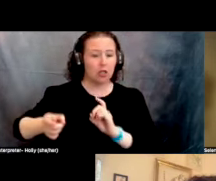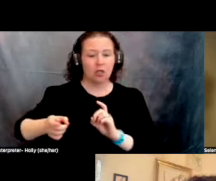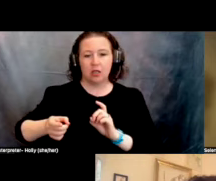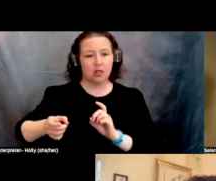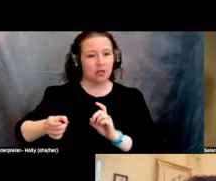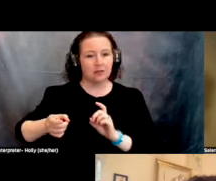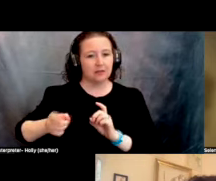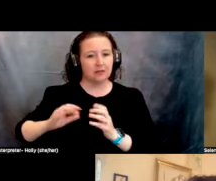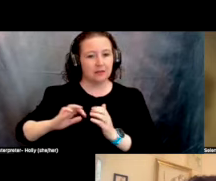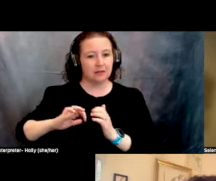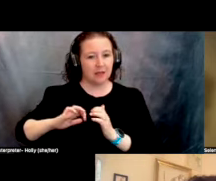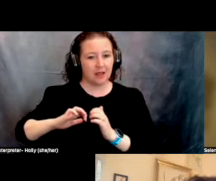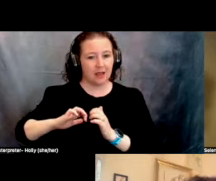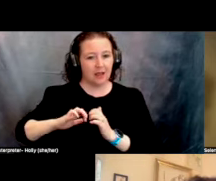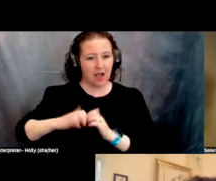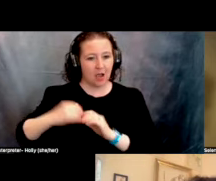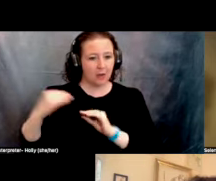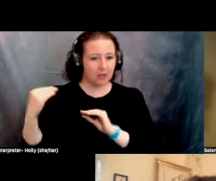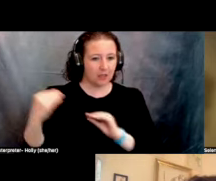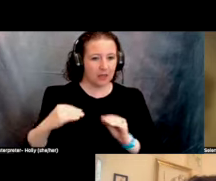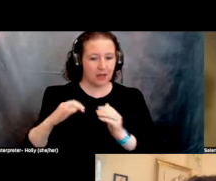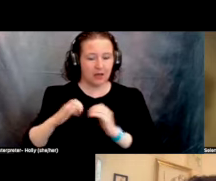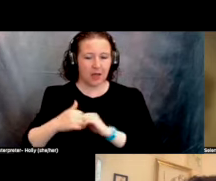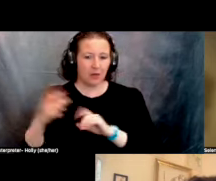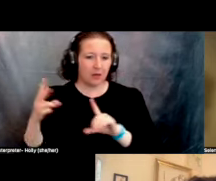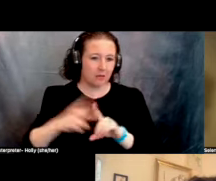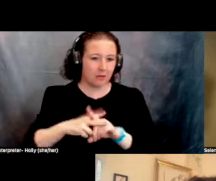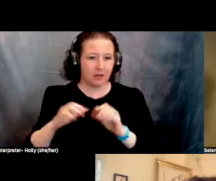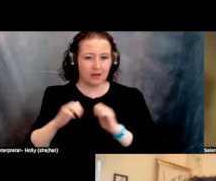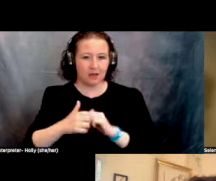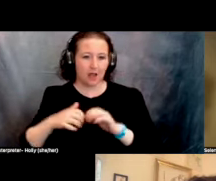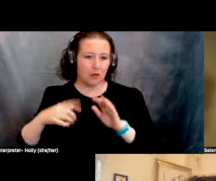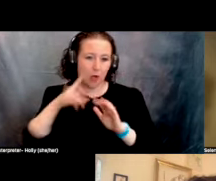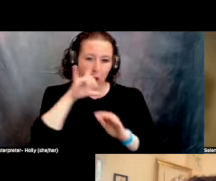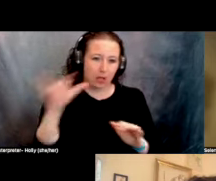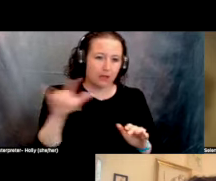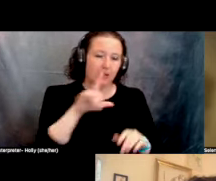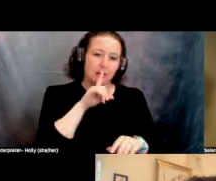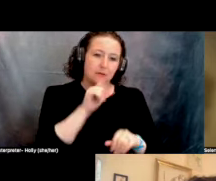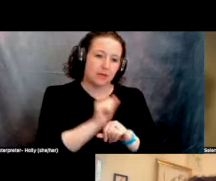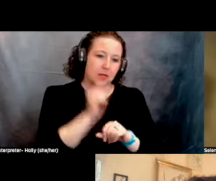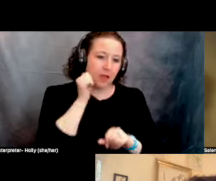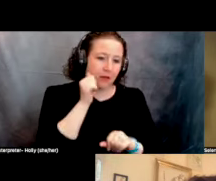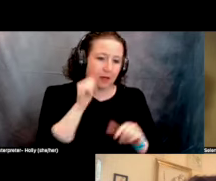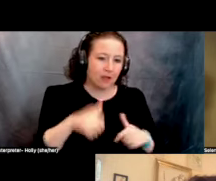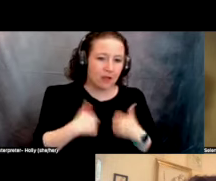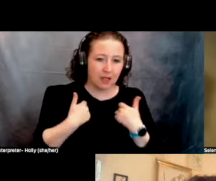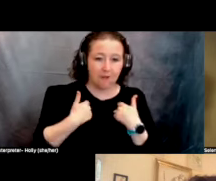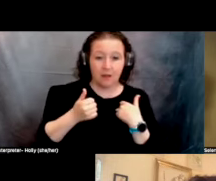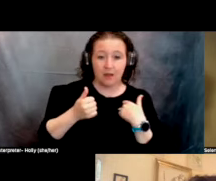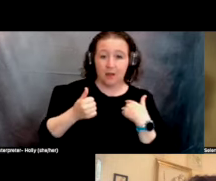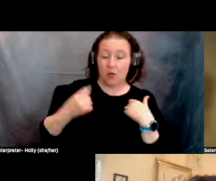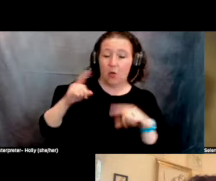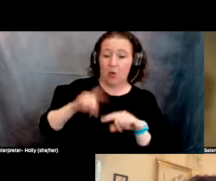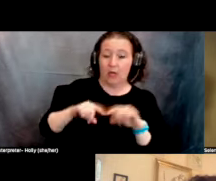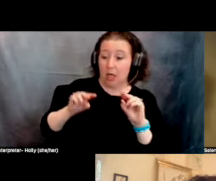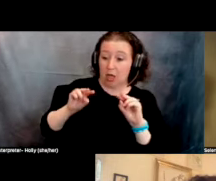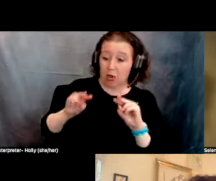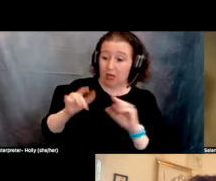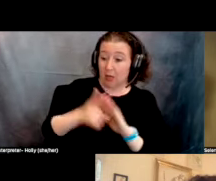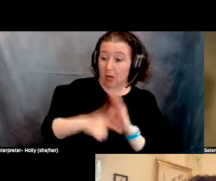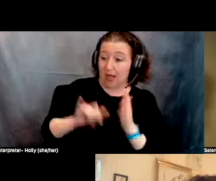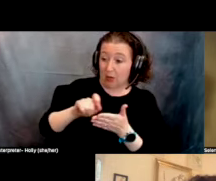and instilled too. And mm-hmm. She says, one of the quotes I want to bring out from that is, "Woman must not look at the law as it is written, but how